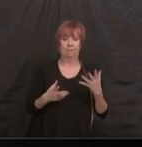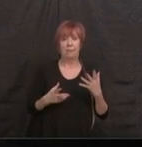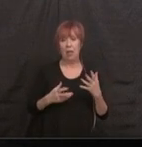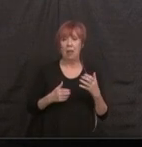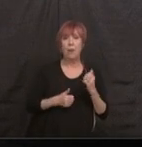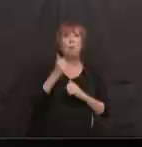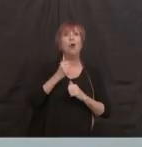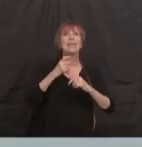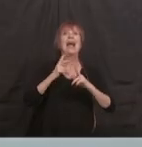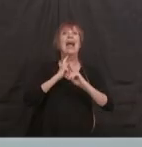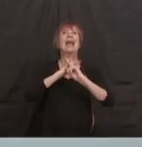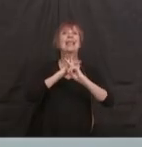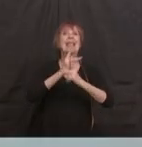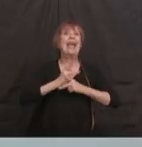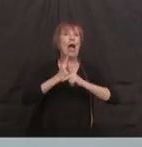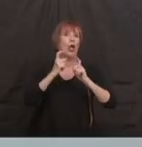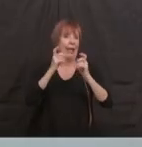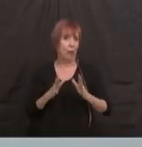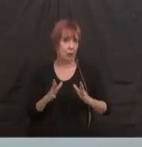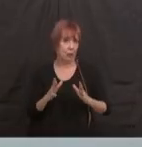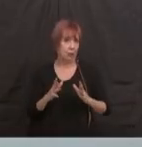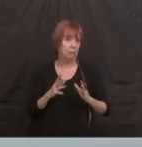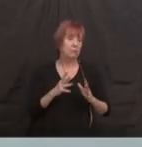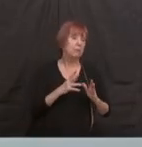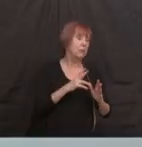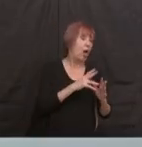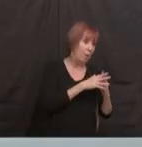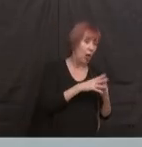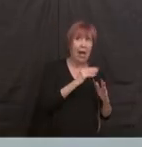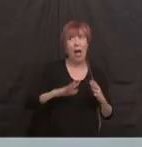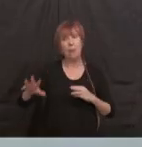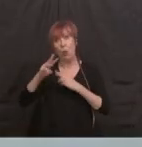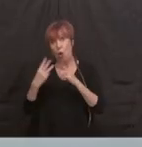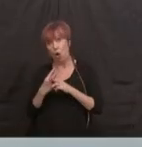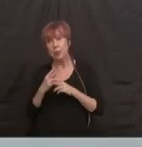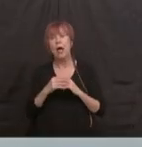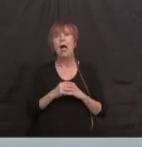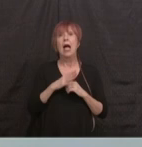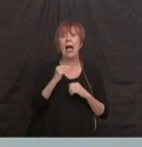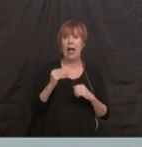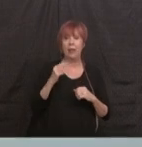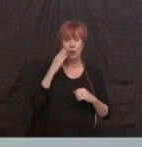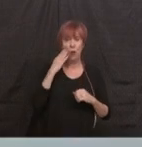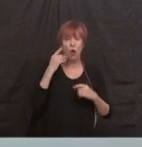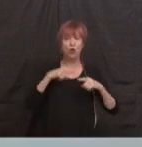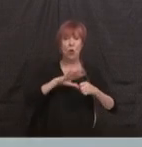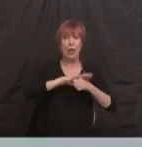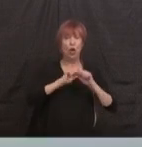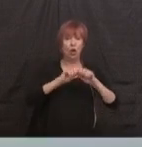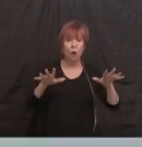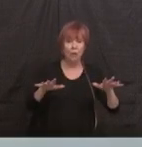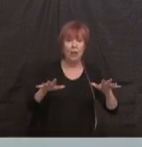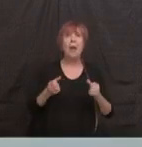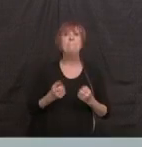world. And in Los Angeles, you know, during COVID, we lost many childcare providers, couldn't afford to